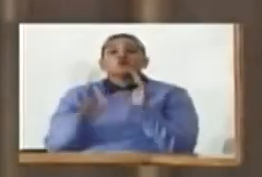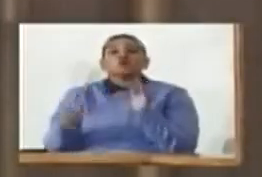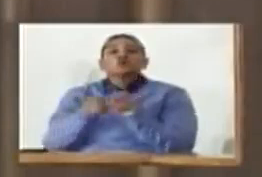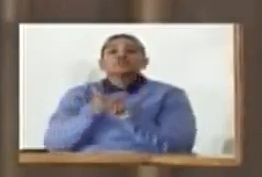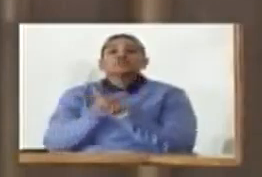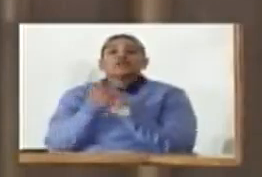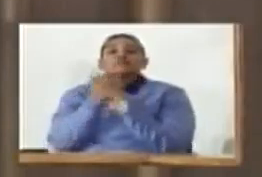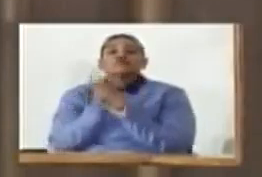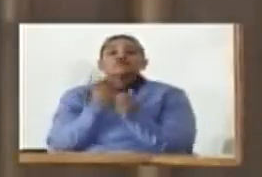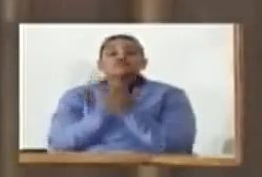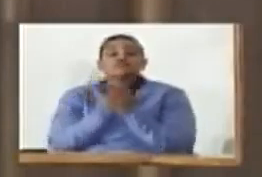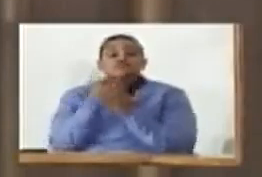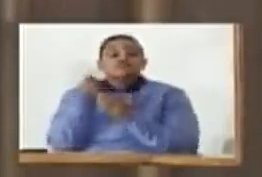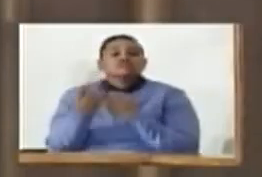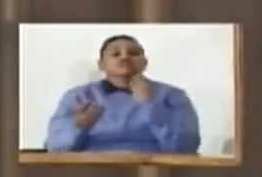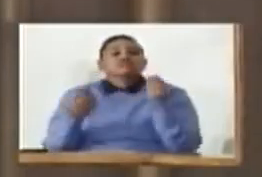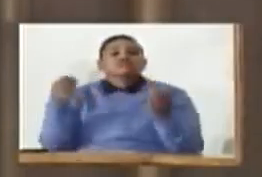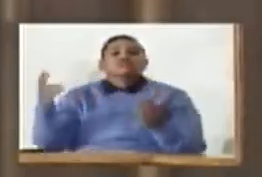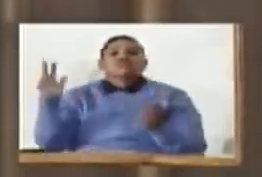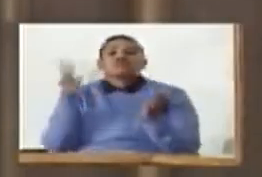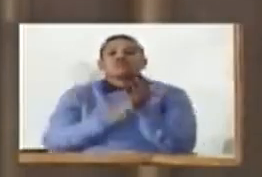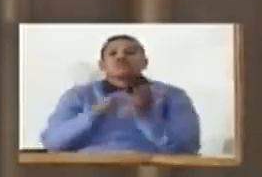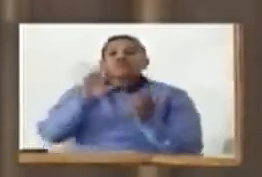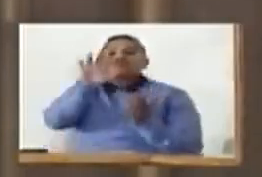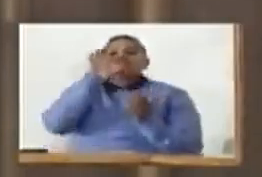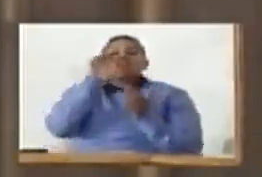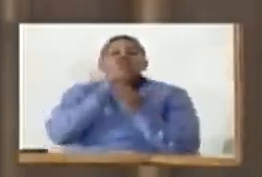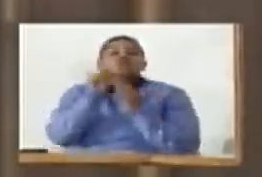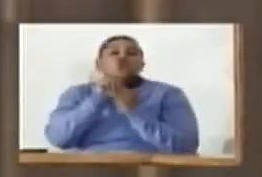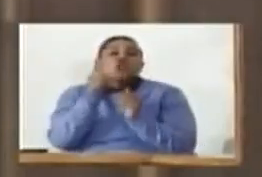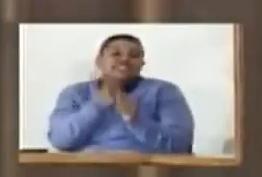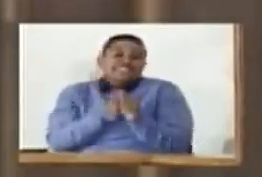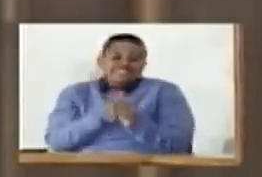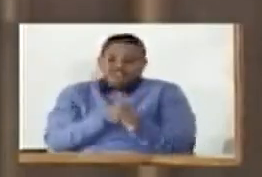receiving grants of $3,500 each.